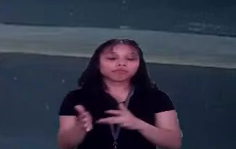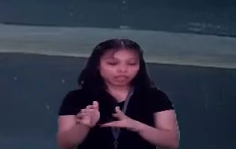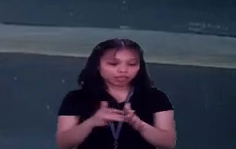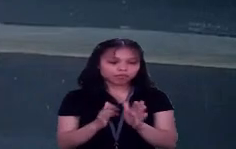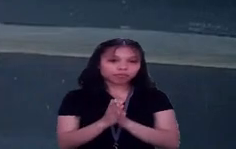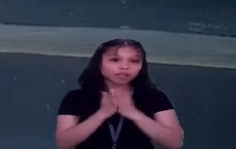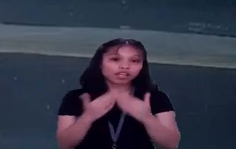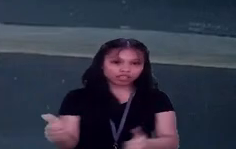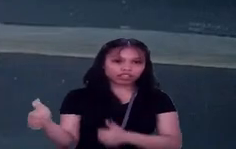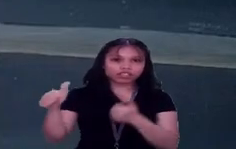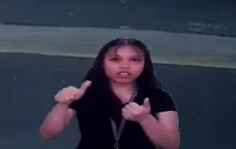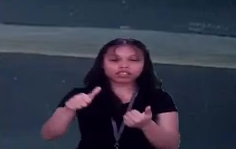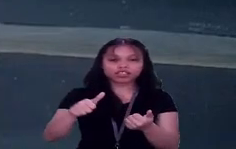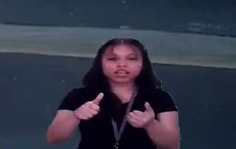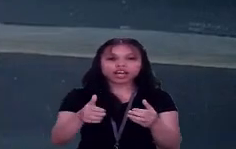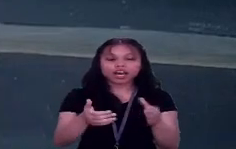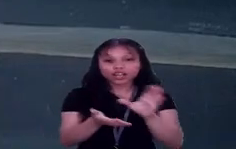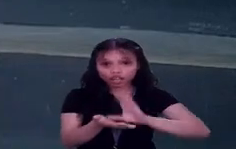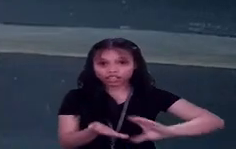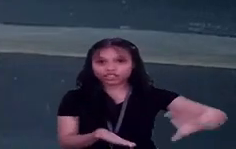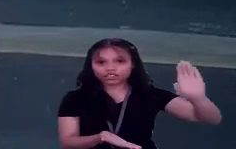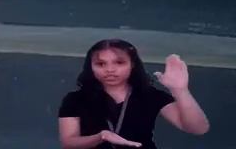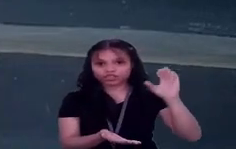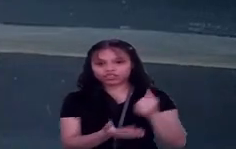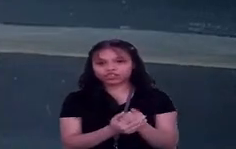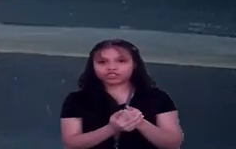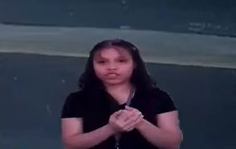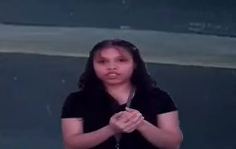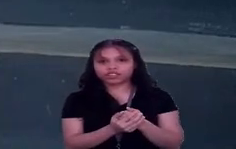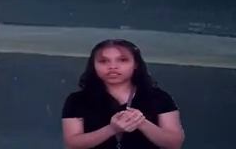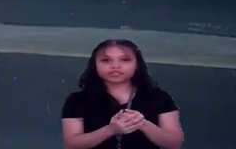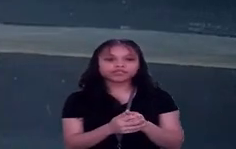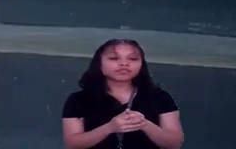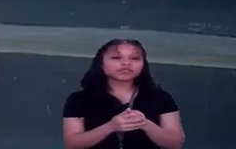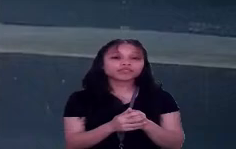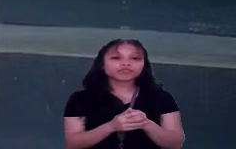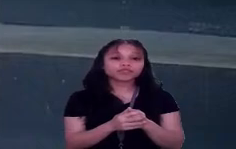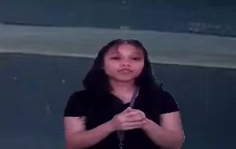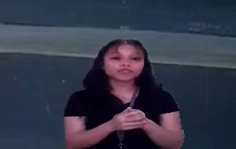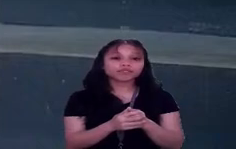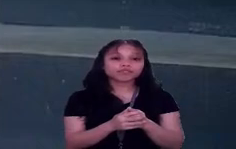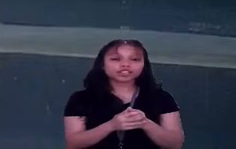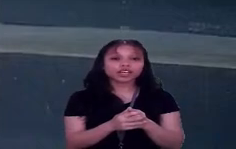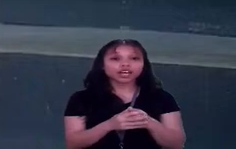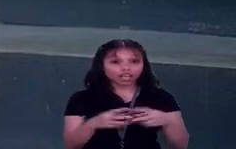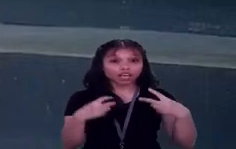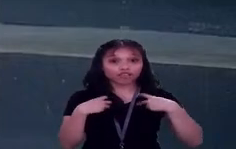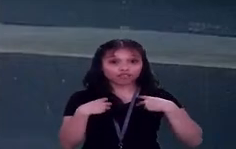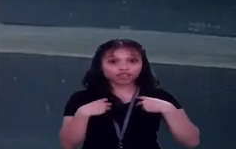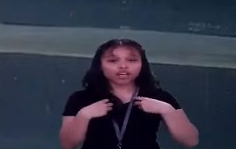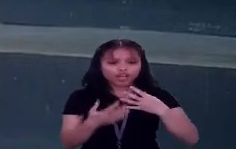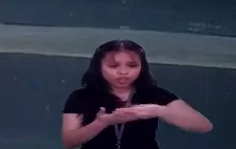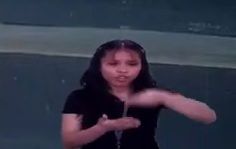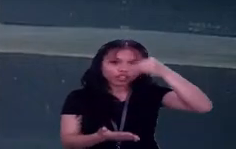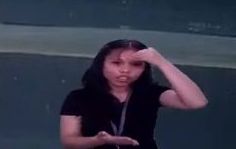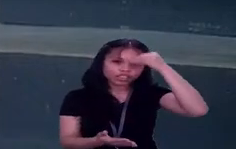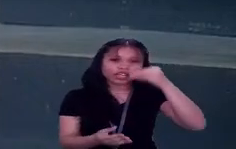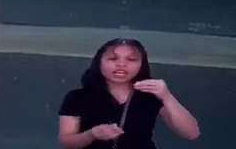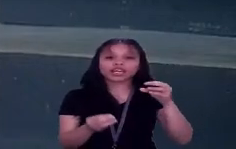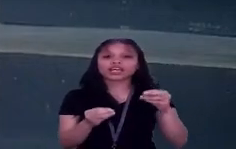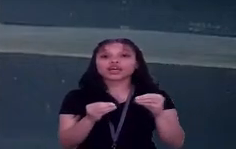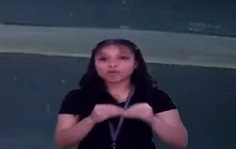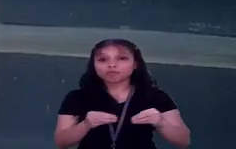graduated AIM, or Associate in Ministry, last May of 2023. I have been learning from a lot of World